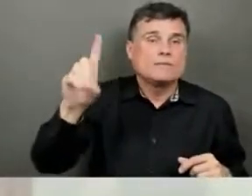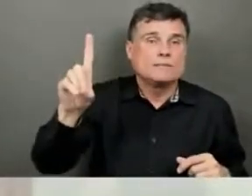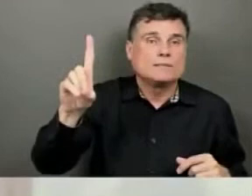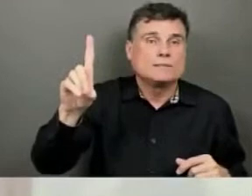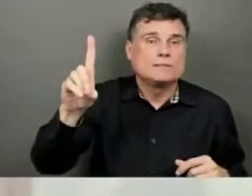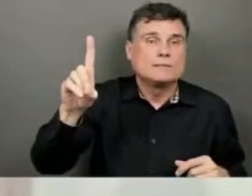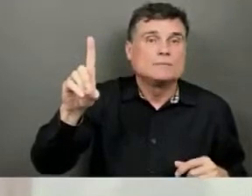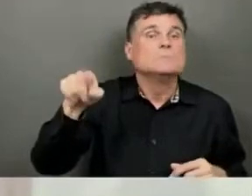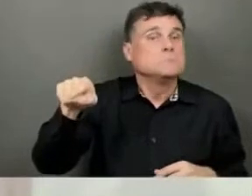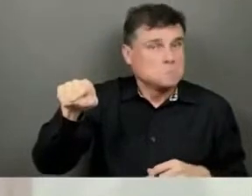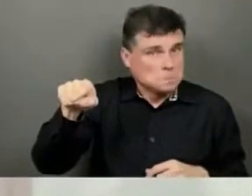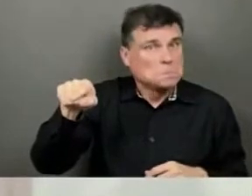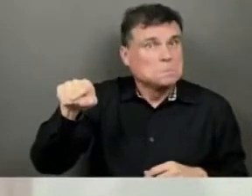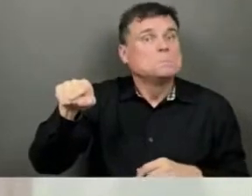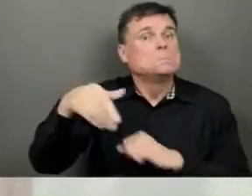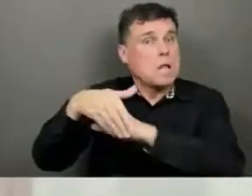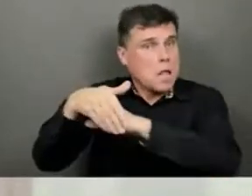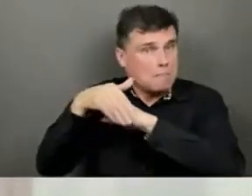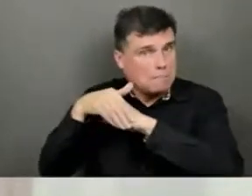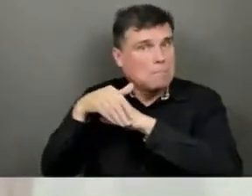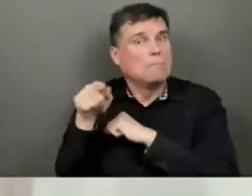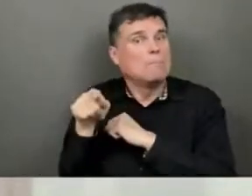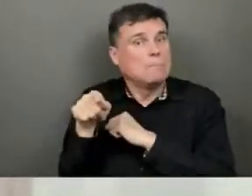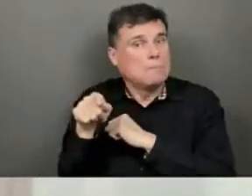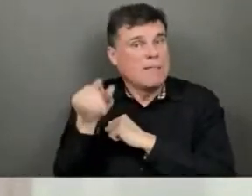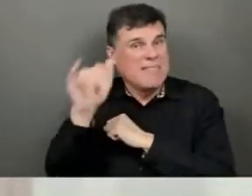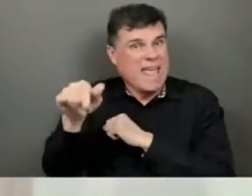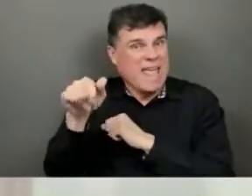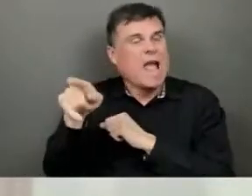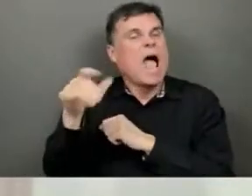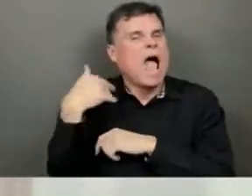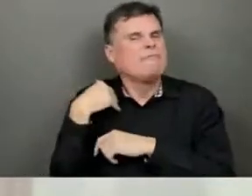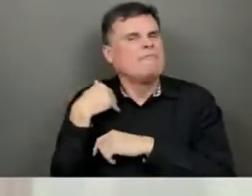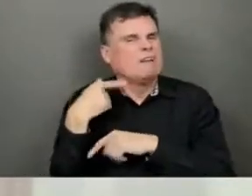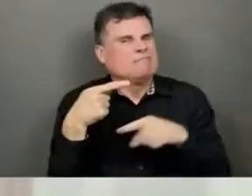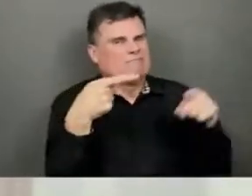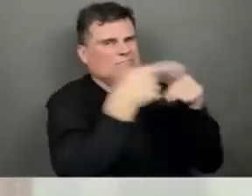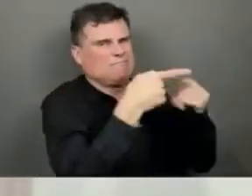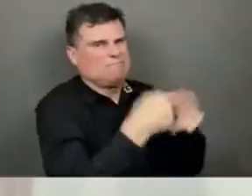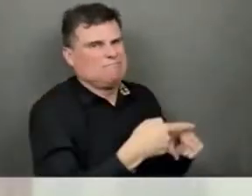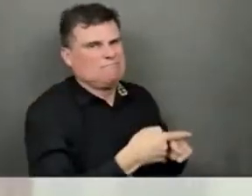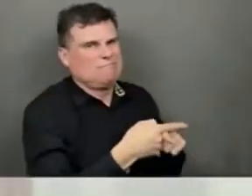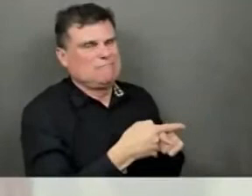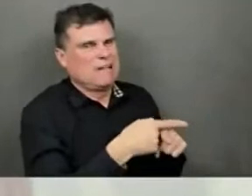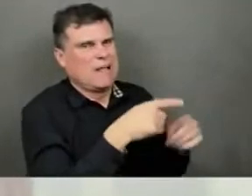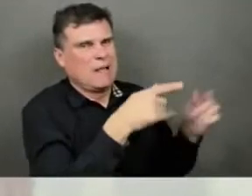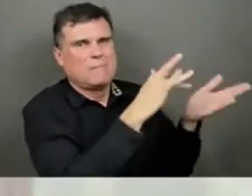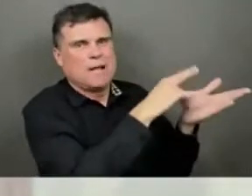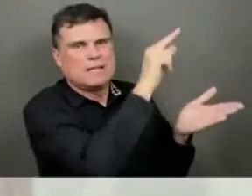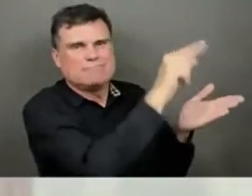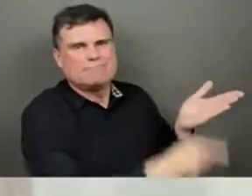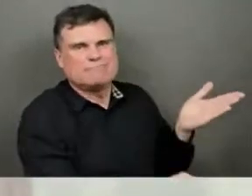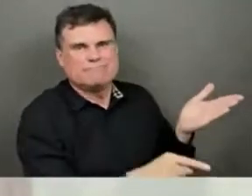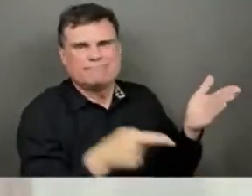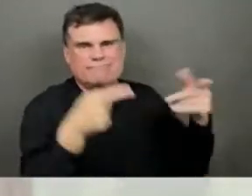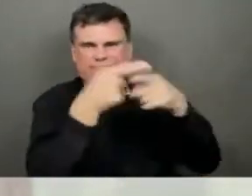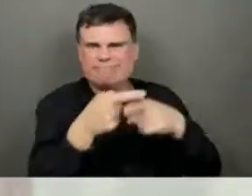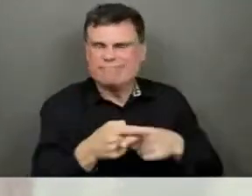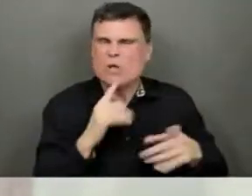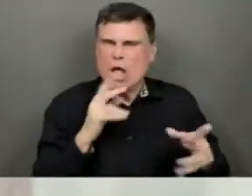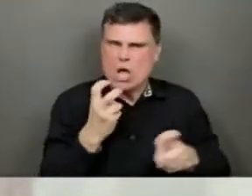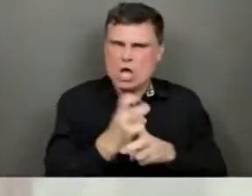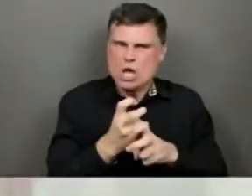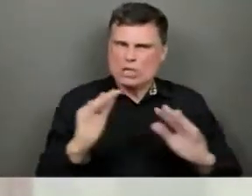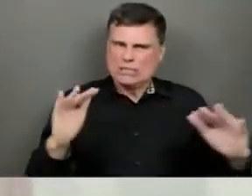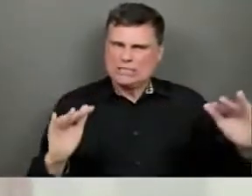and it has many interactions with other common medications that people who are at higher risk of having severe illness are often on as well.